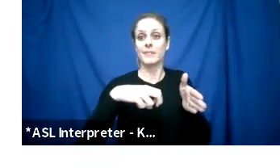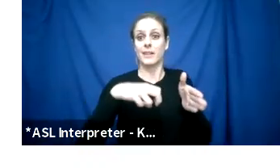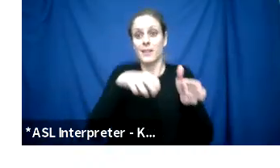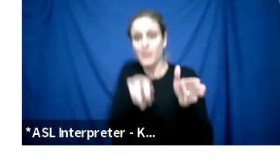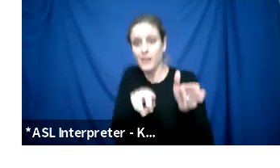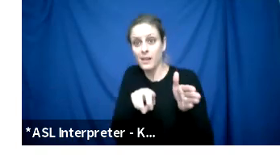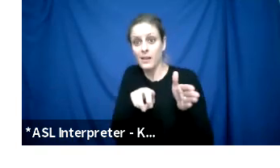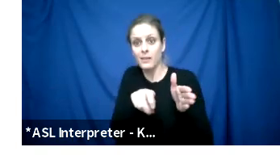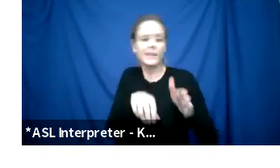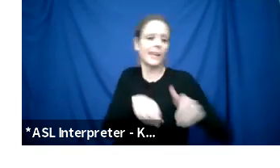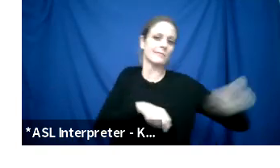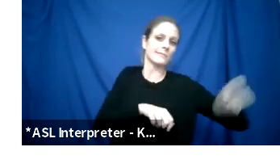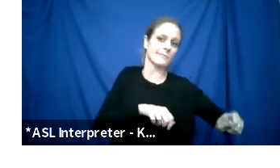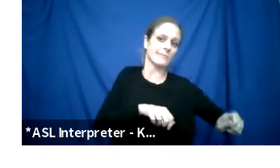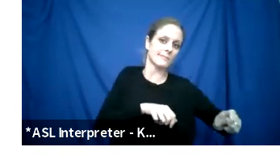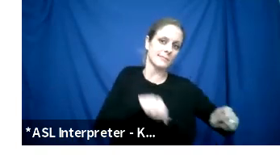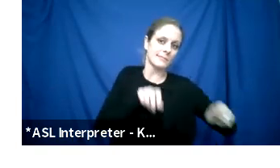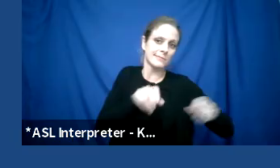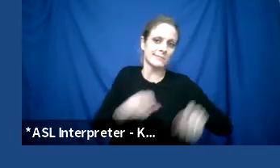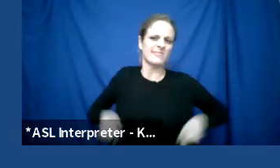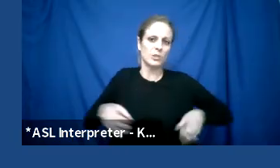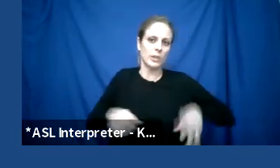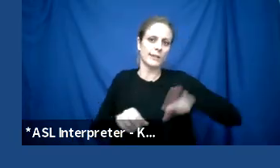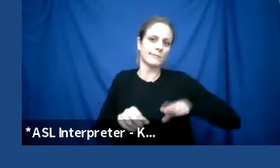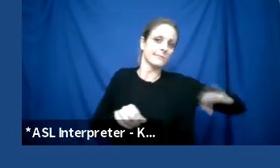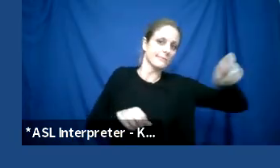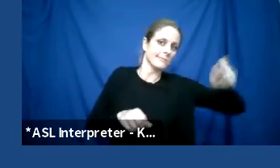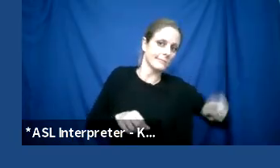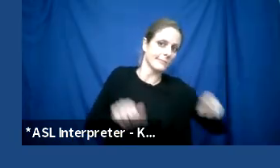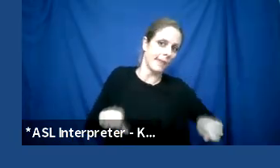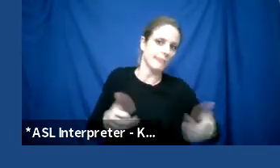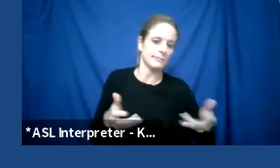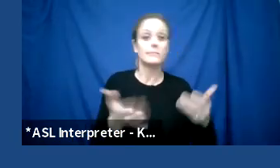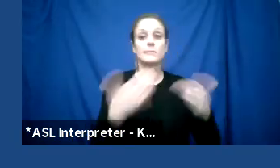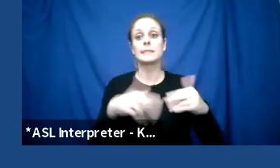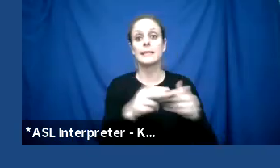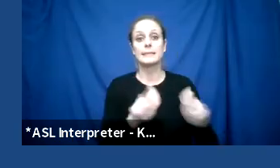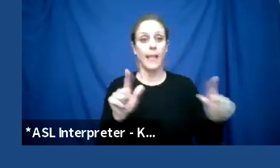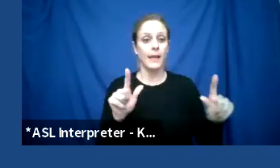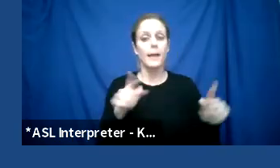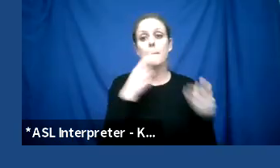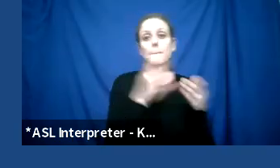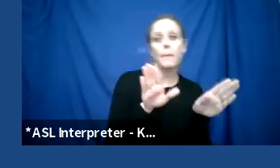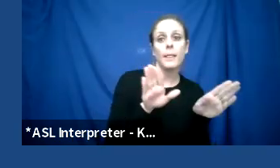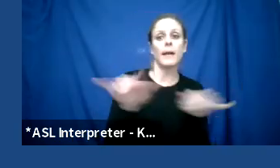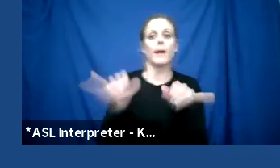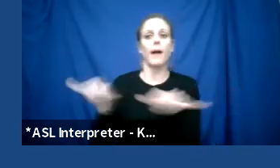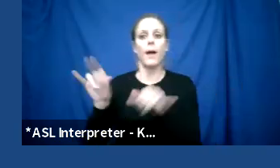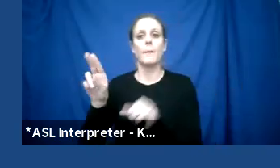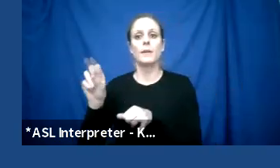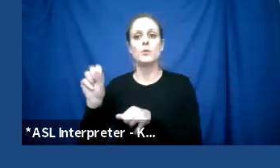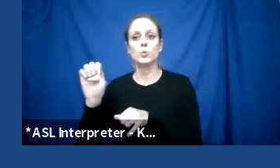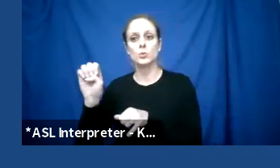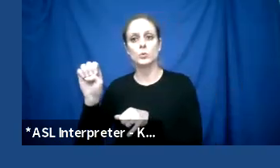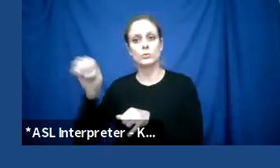Um, Moving on to the next slide. Public and common use areas is the identifier. We're going to move to